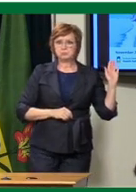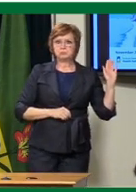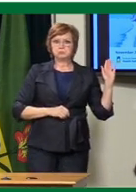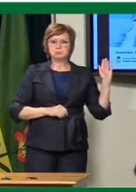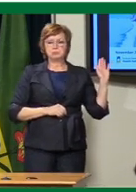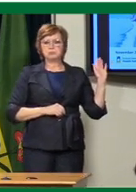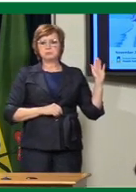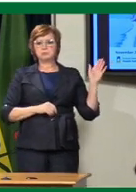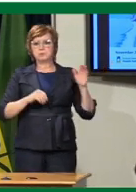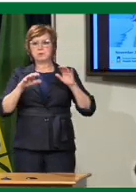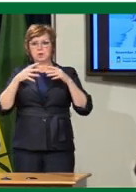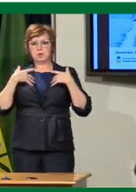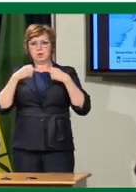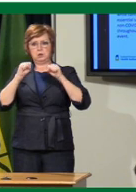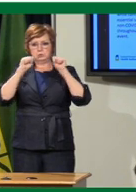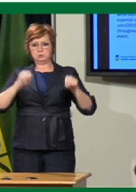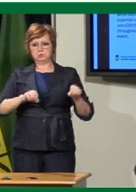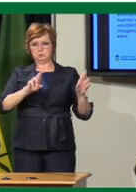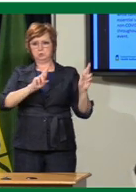COVID-19.